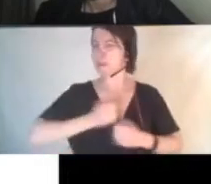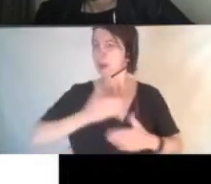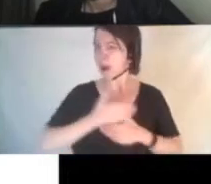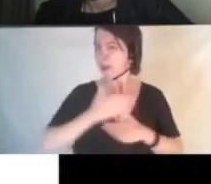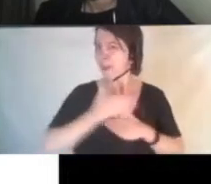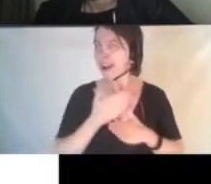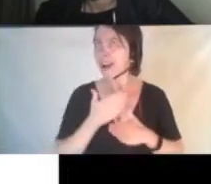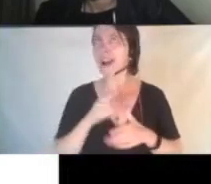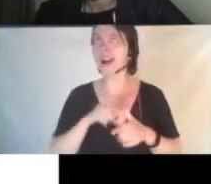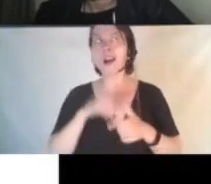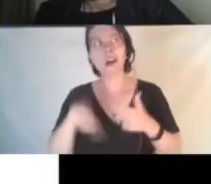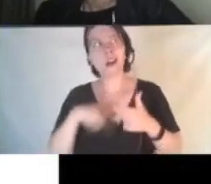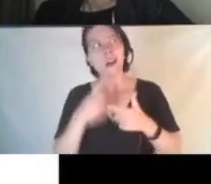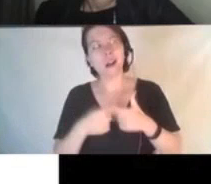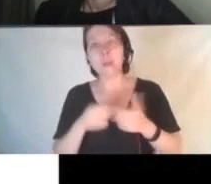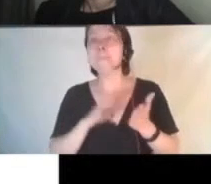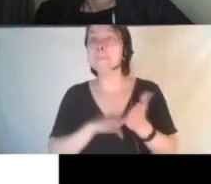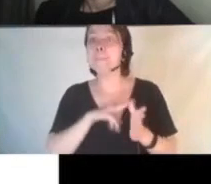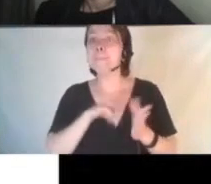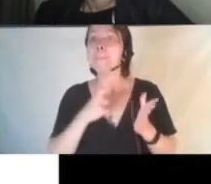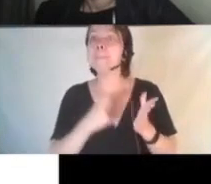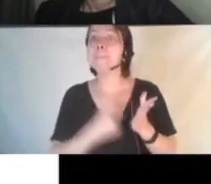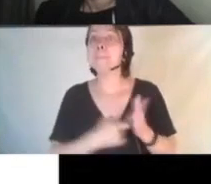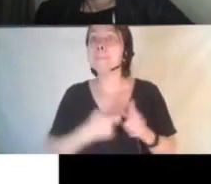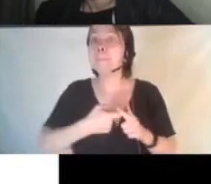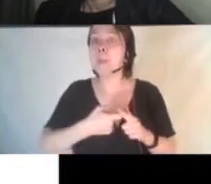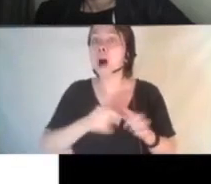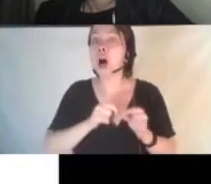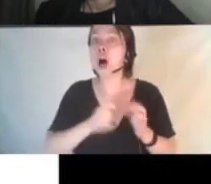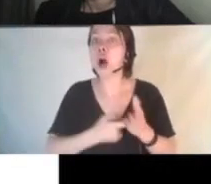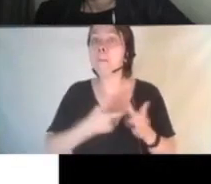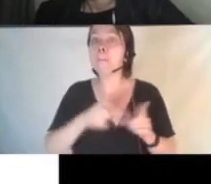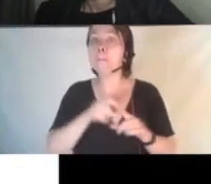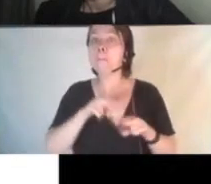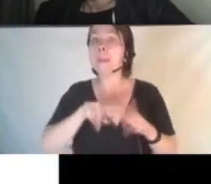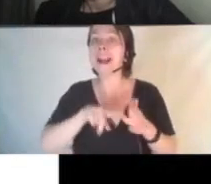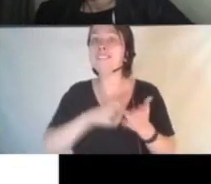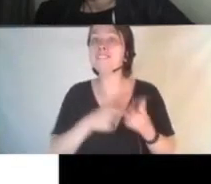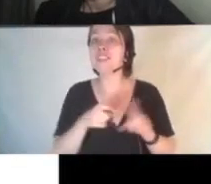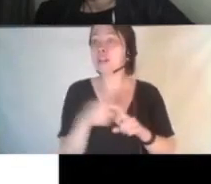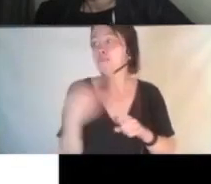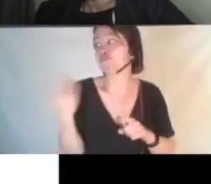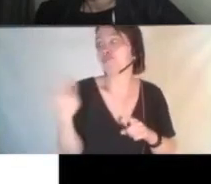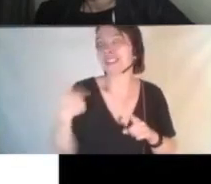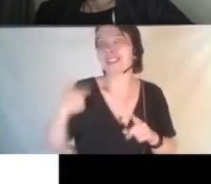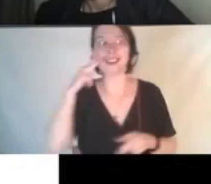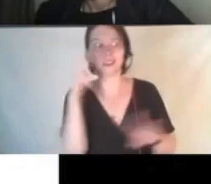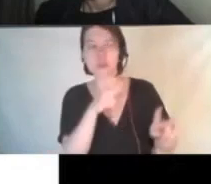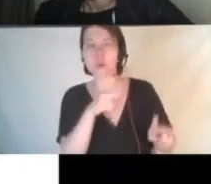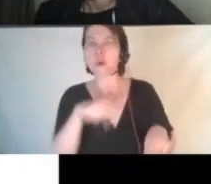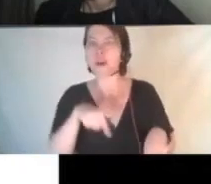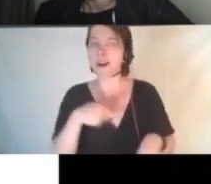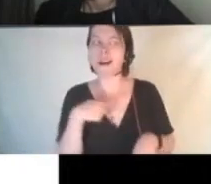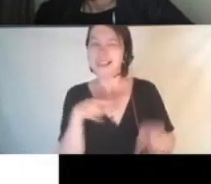Mark Bradford I saw as well, his work. It reminded me of the work that I was